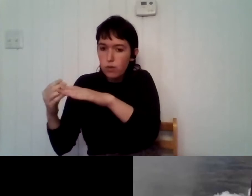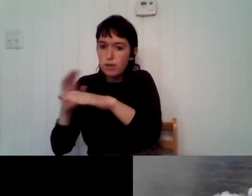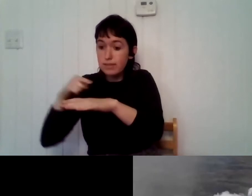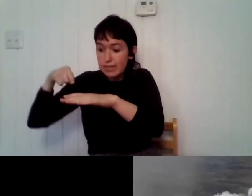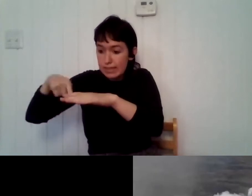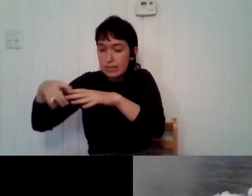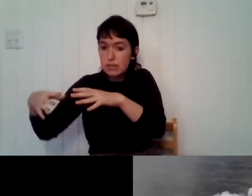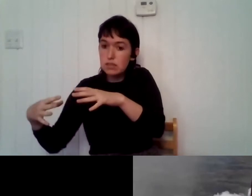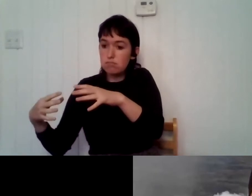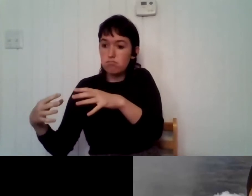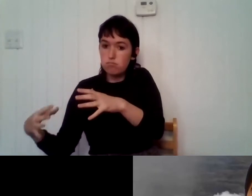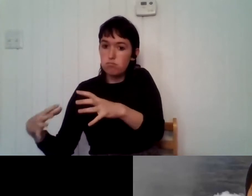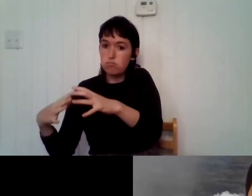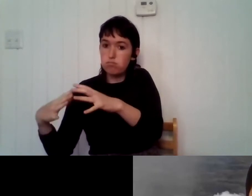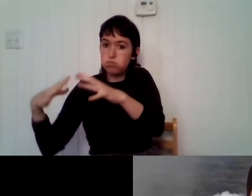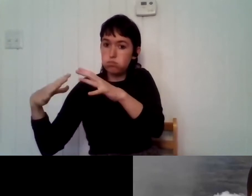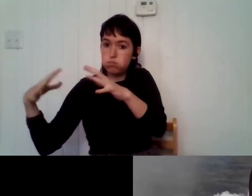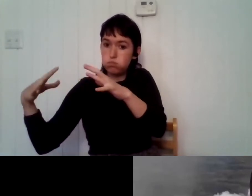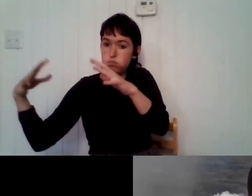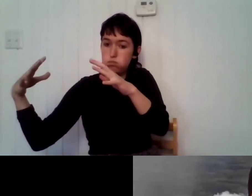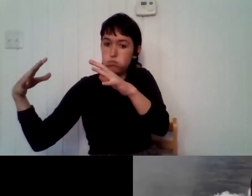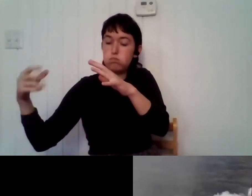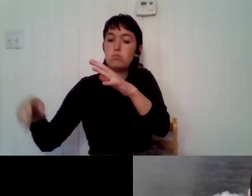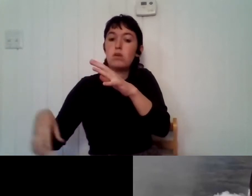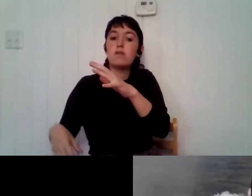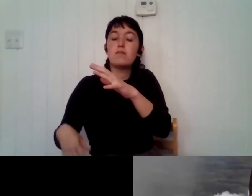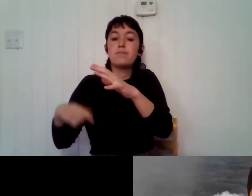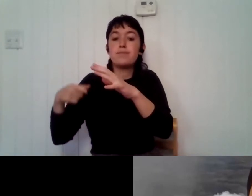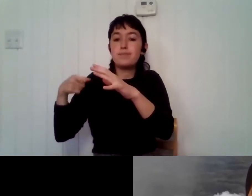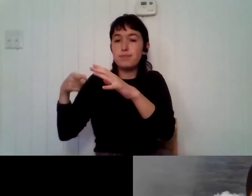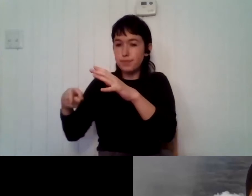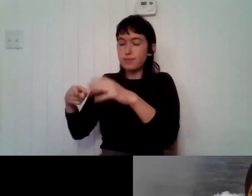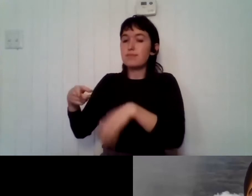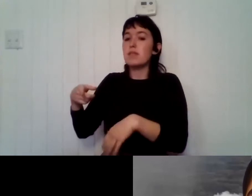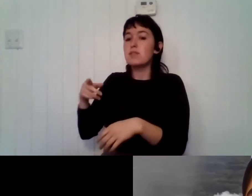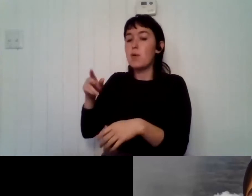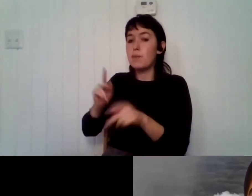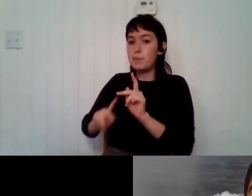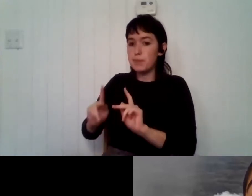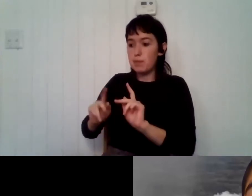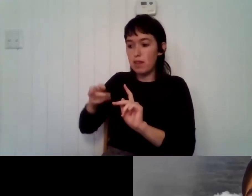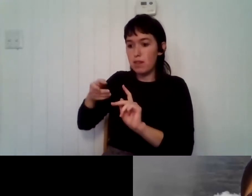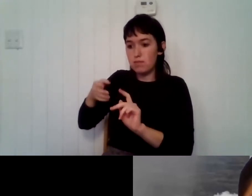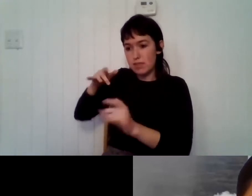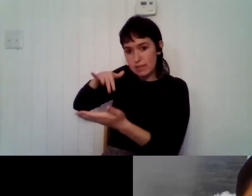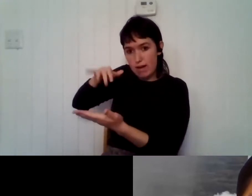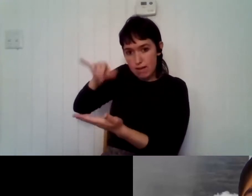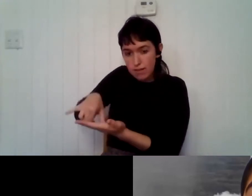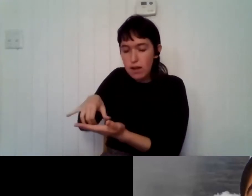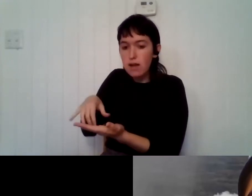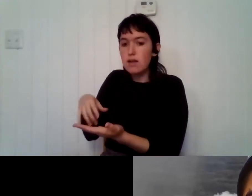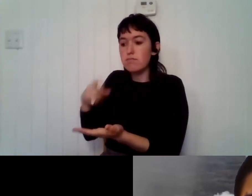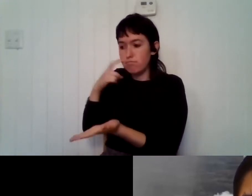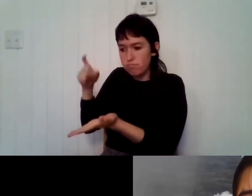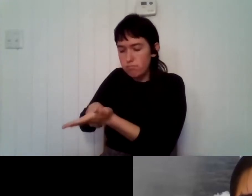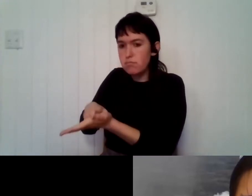So the Monitoring Institute of Ecuador has given a couple of reports saying, yes, we know that there's an increased activity in this volcano,